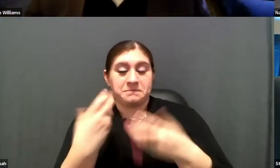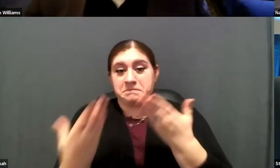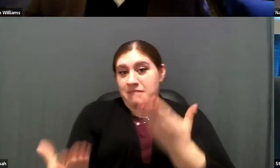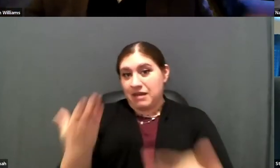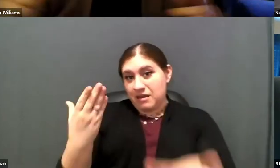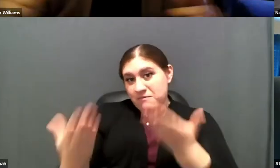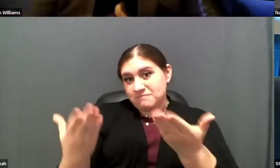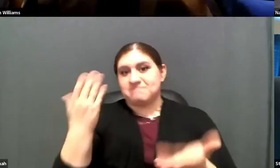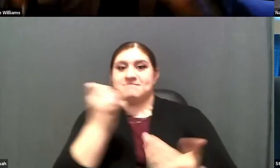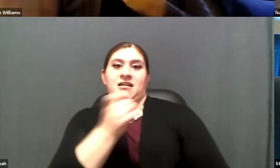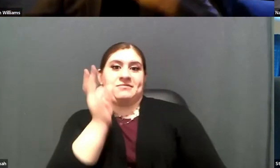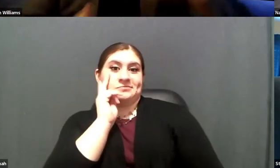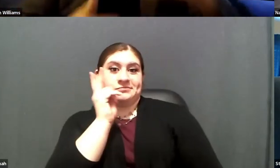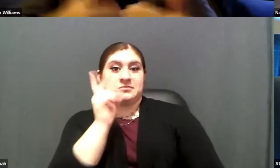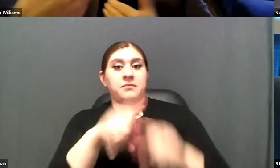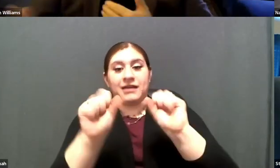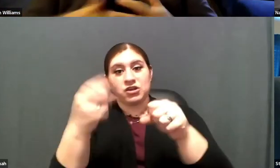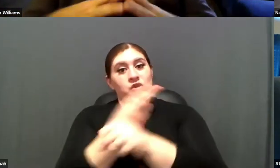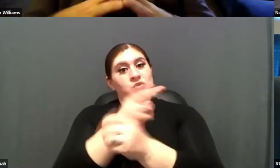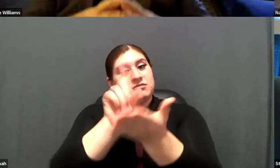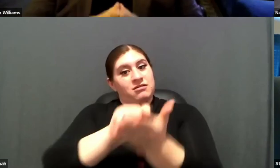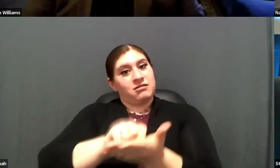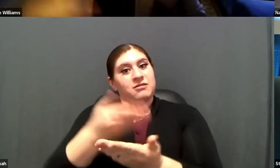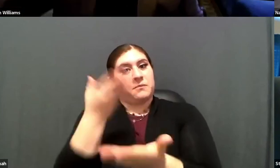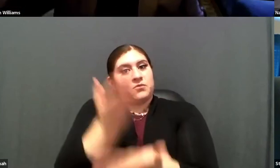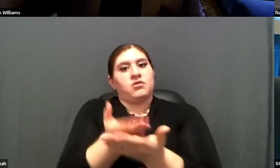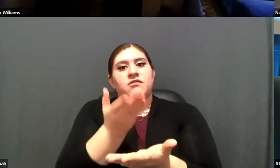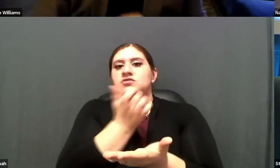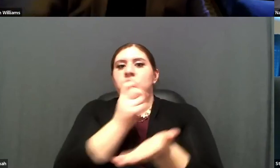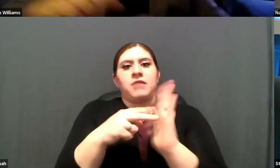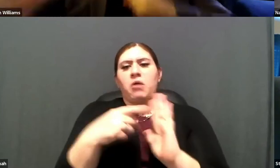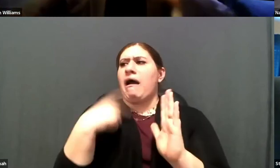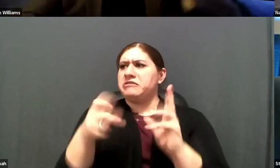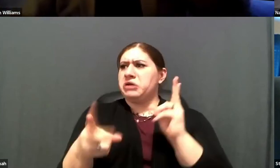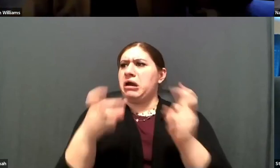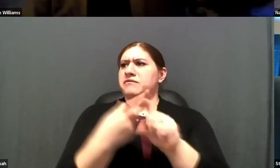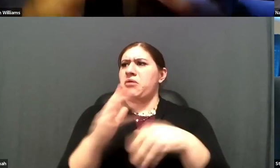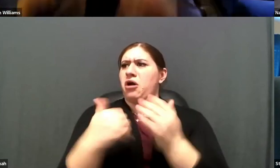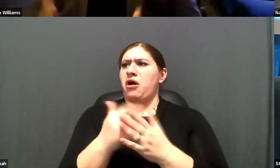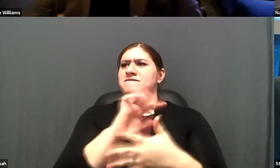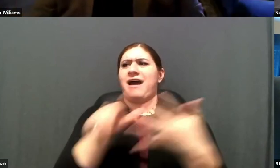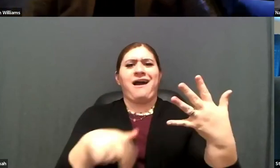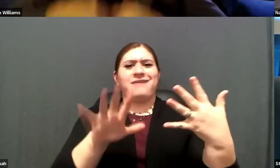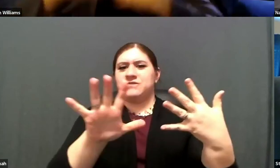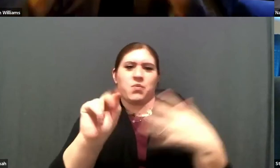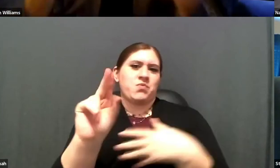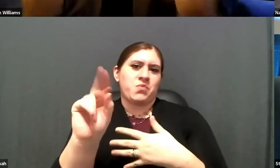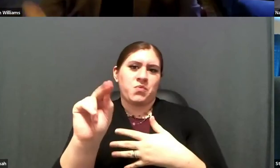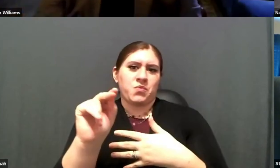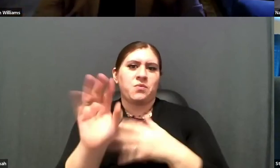know. But can you use the literature? And it's not about, well, I have to pull from all five of them. No,